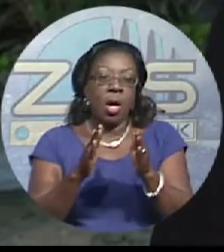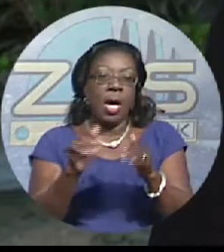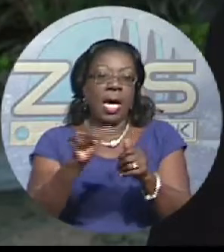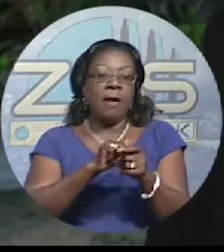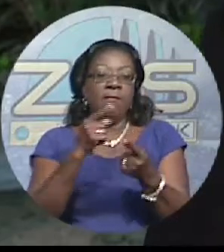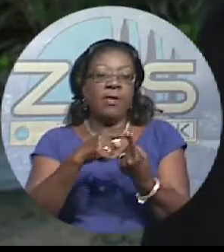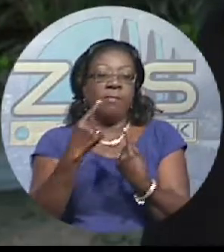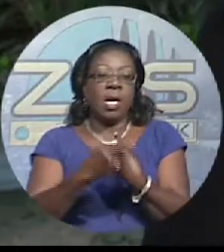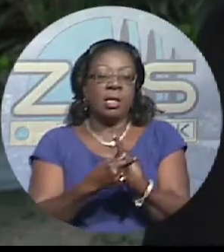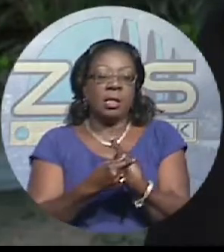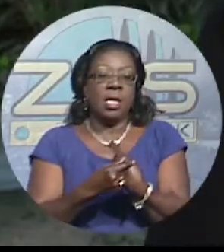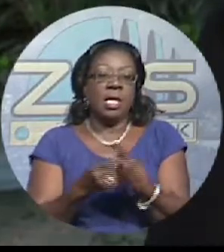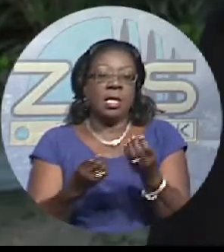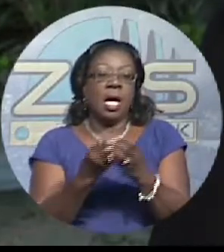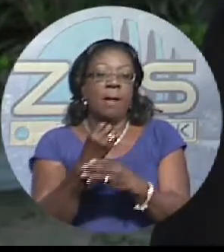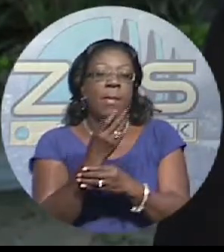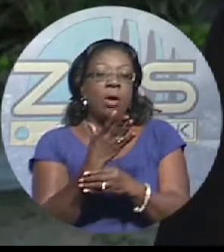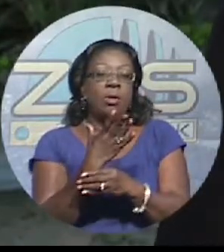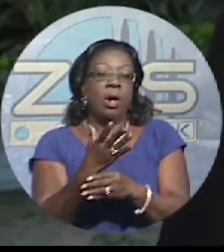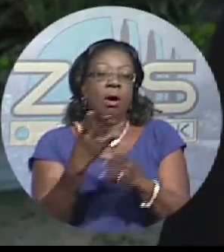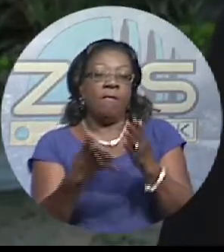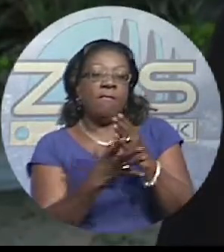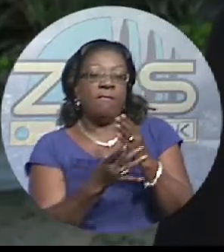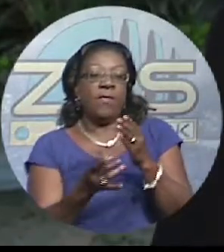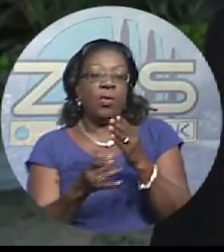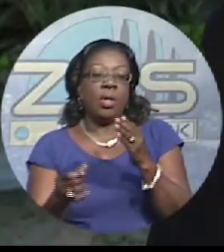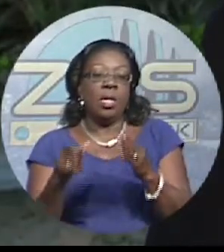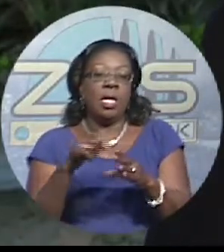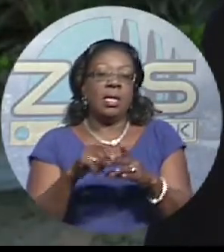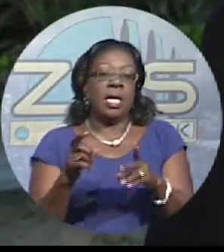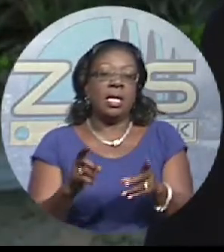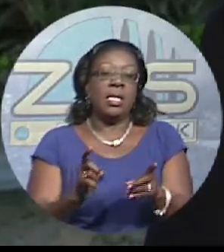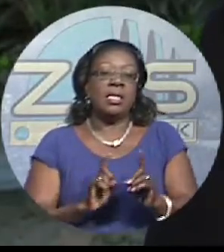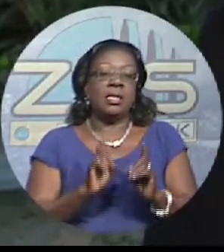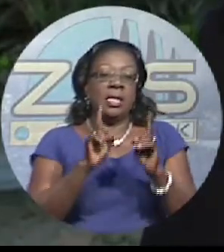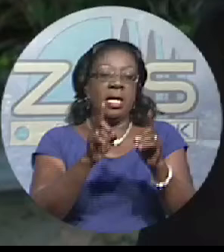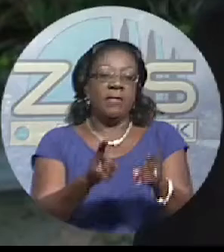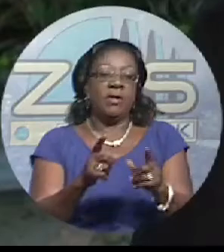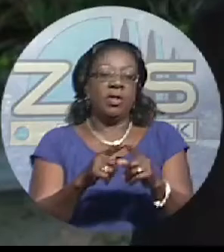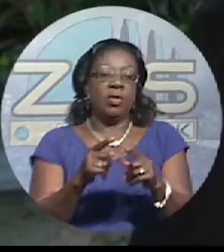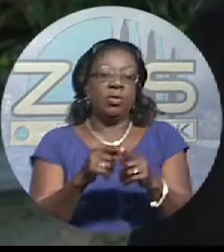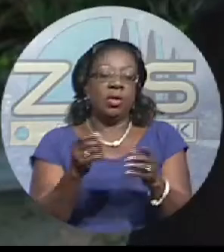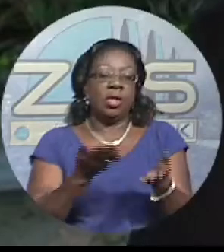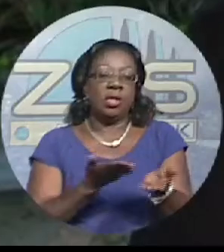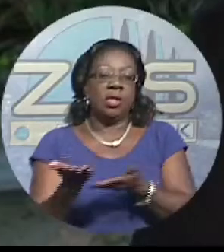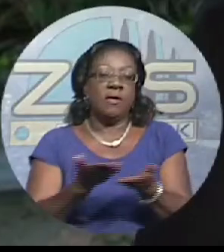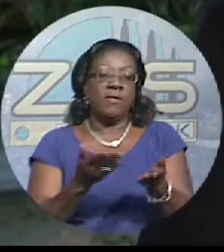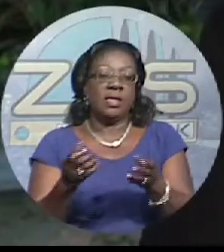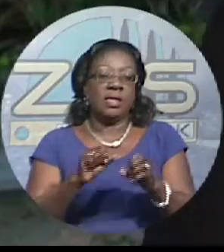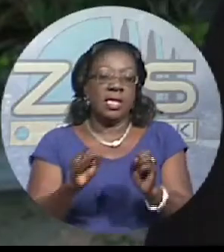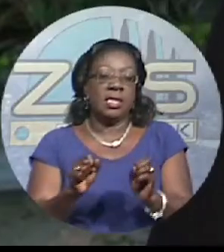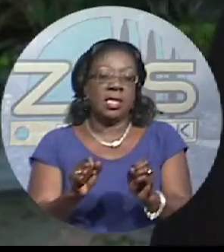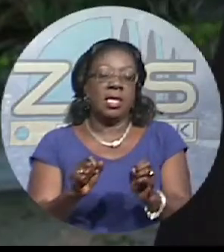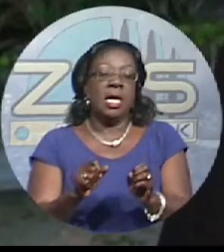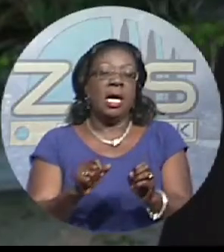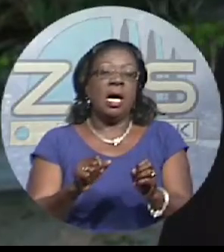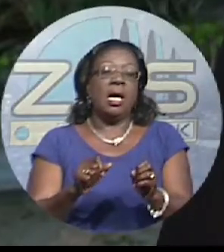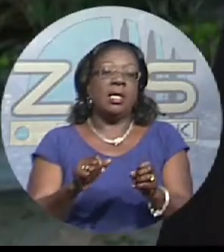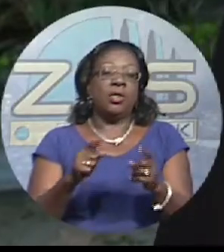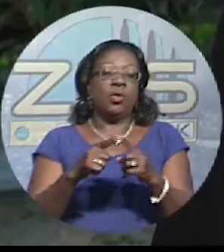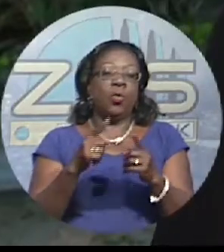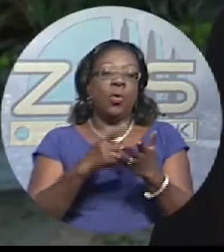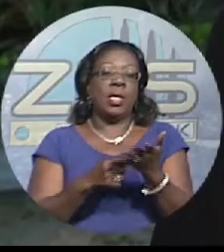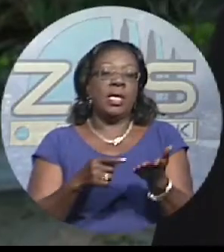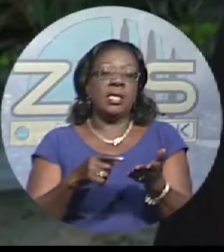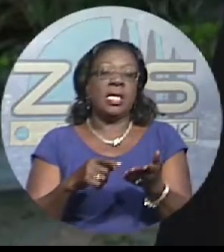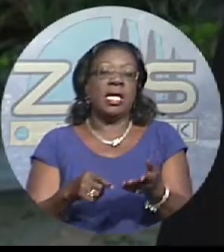month-to-month basis the amount of fuel that is delivered to the fuel station against what is actually sold.